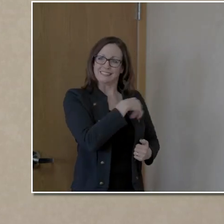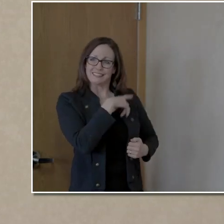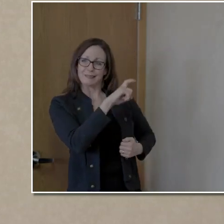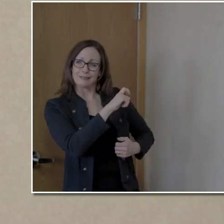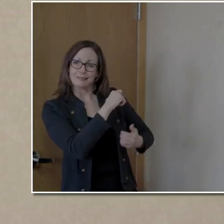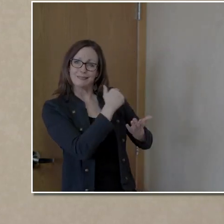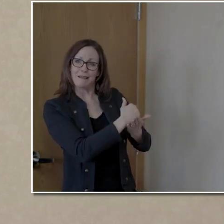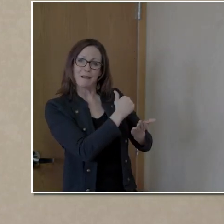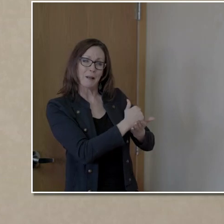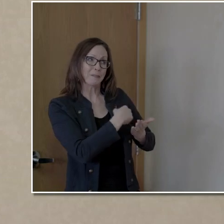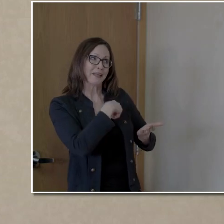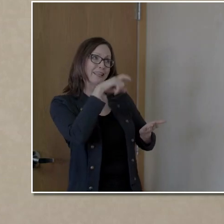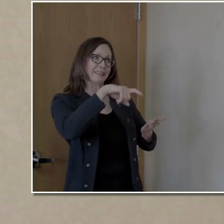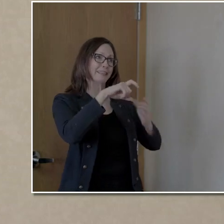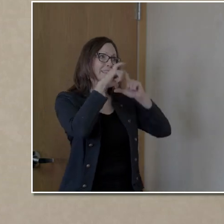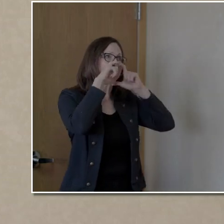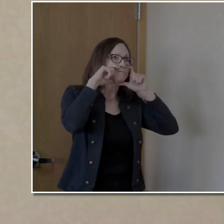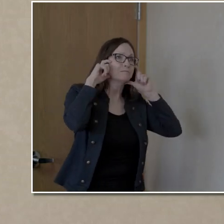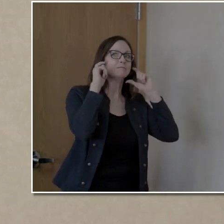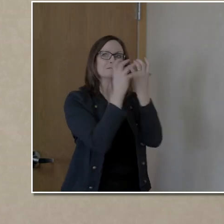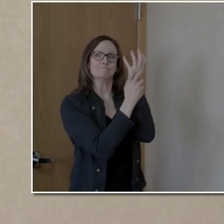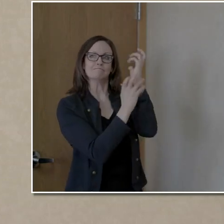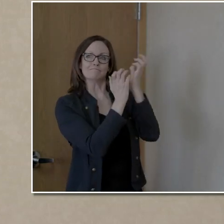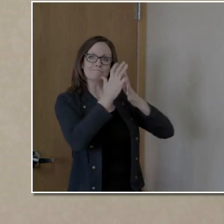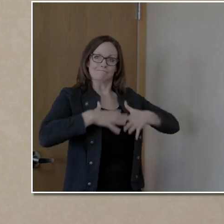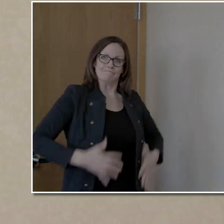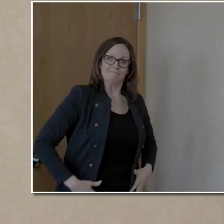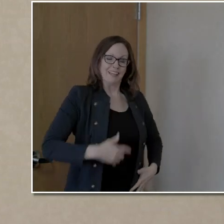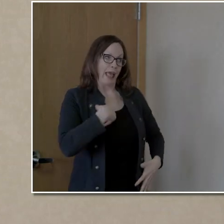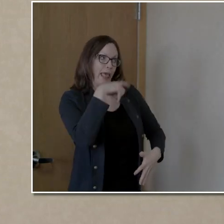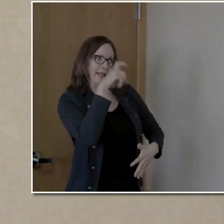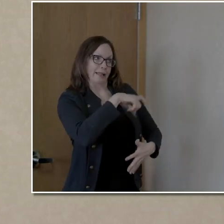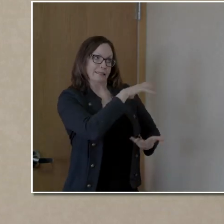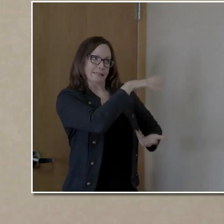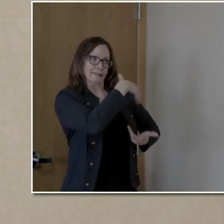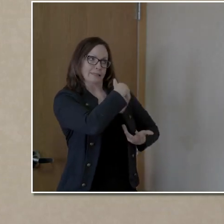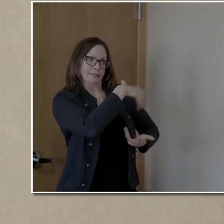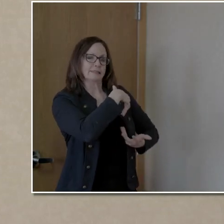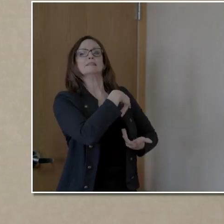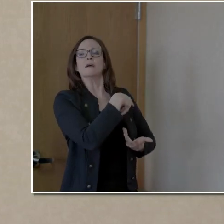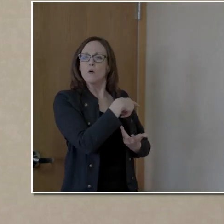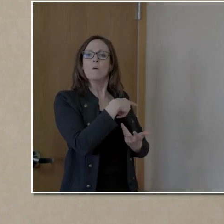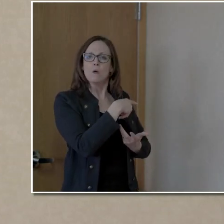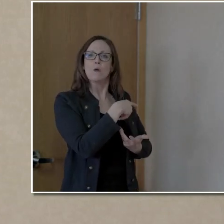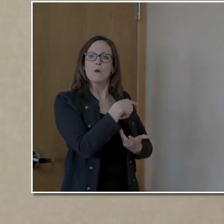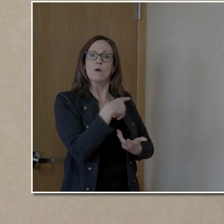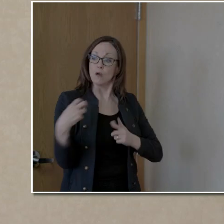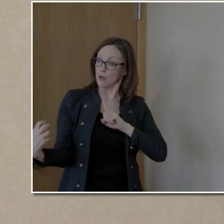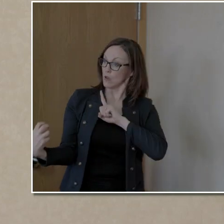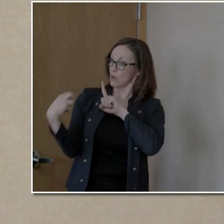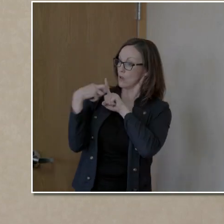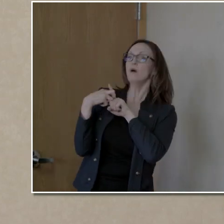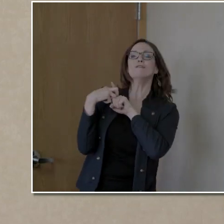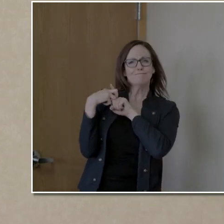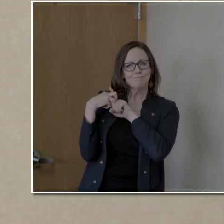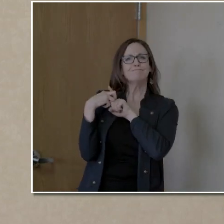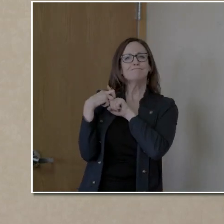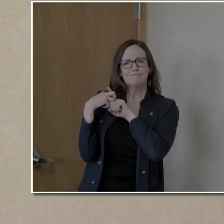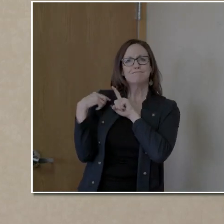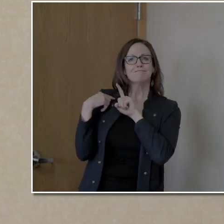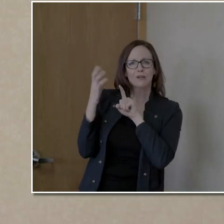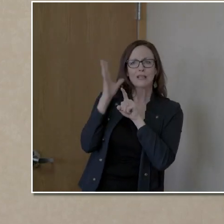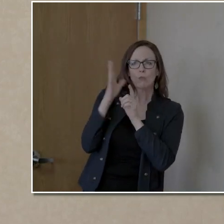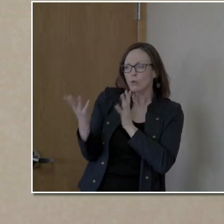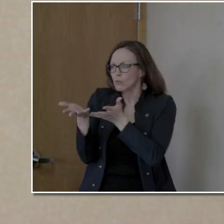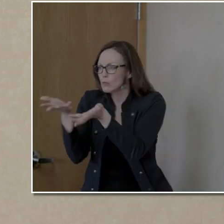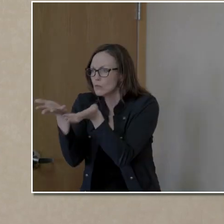PPE. You also have, this is a very different mindset for many physicians, because if you